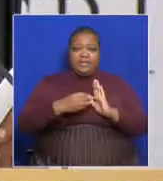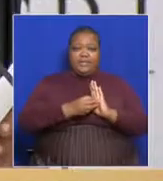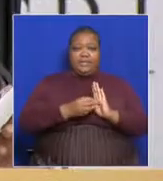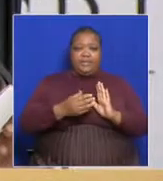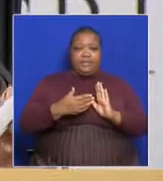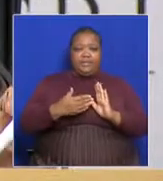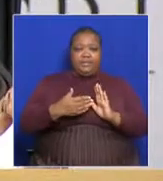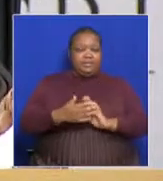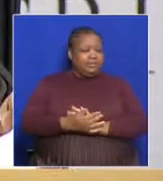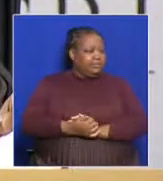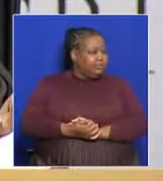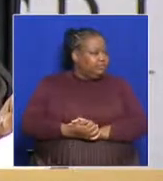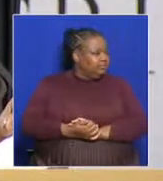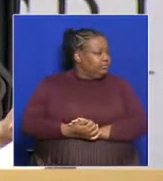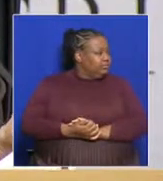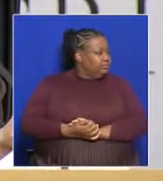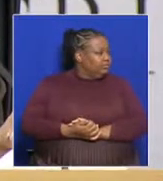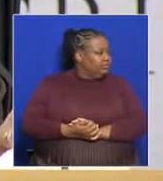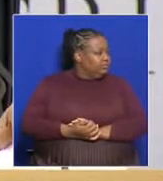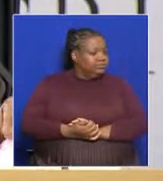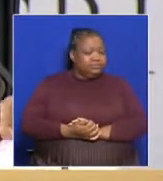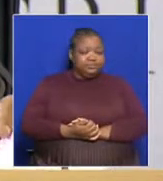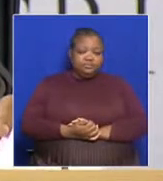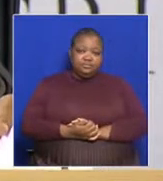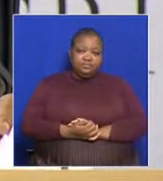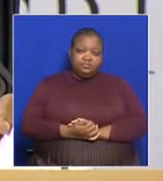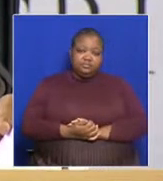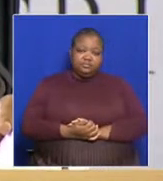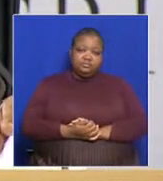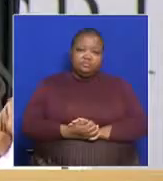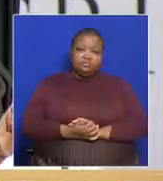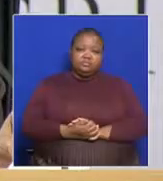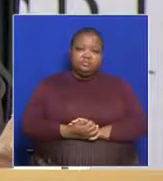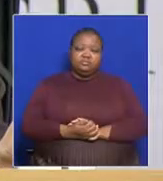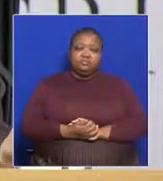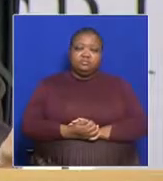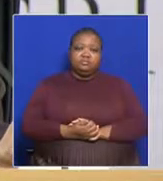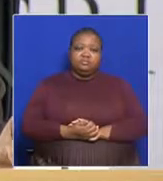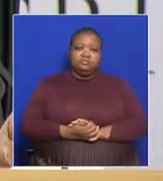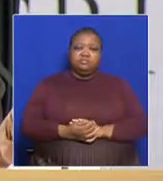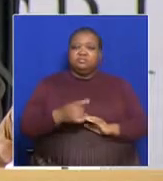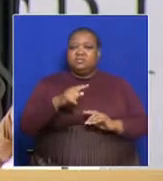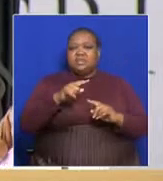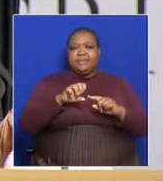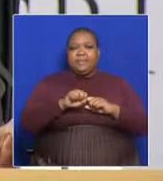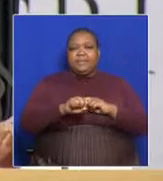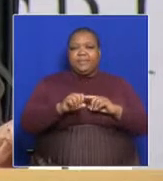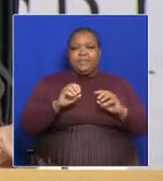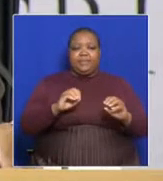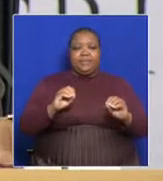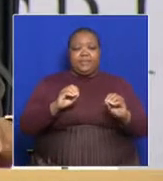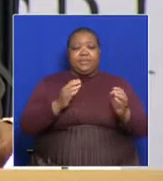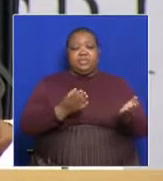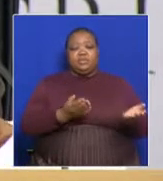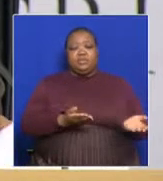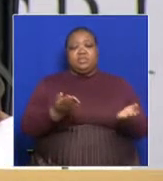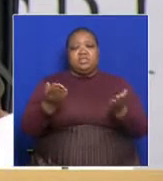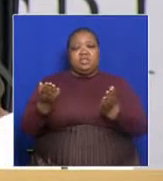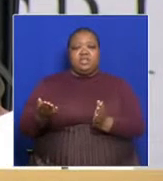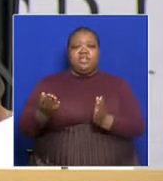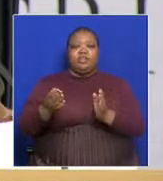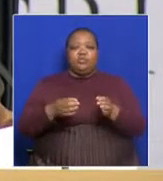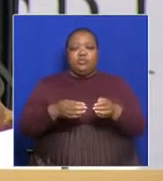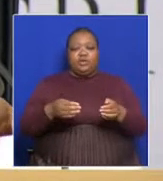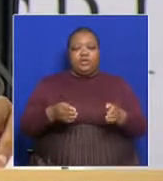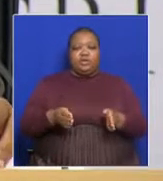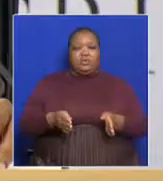Yes, because it yielded nothing. It was basically handing over a container.